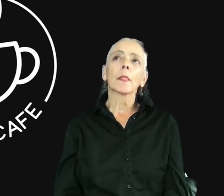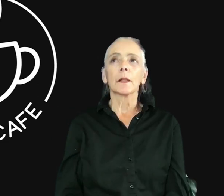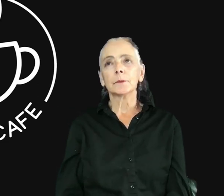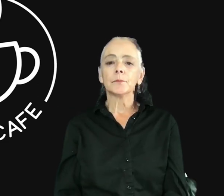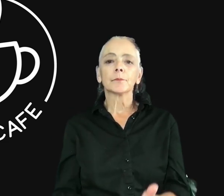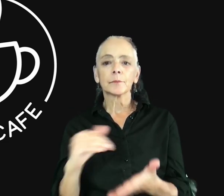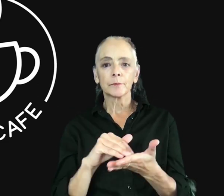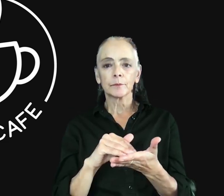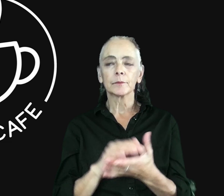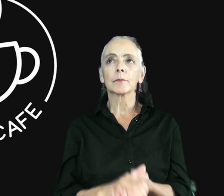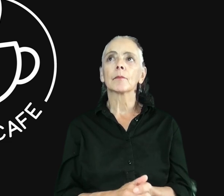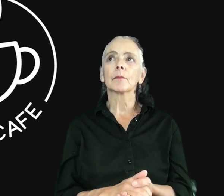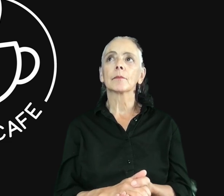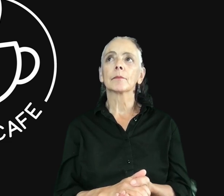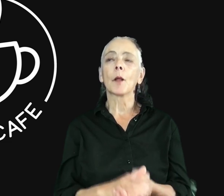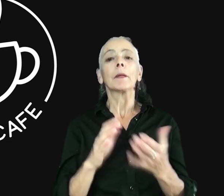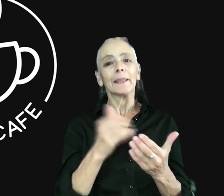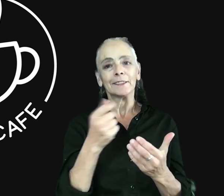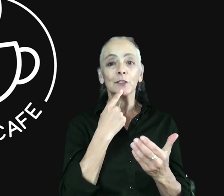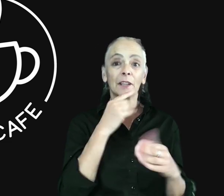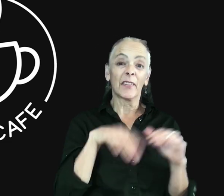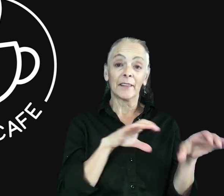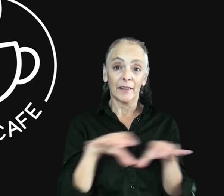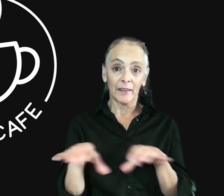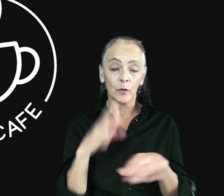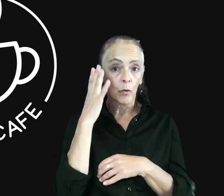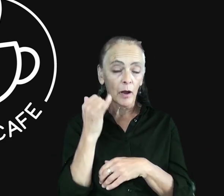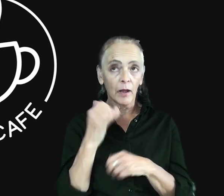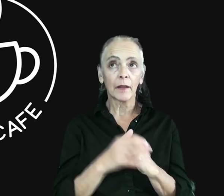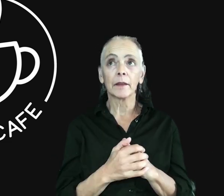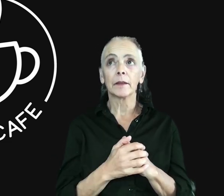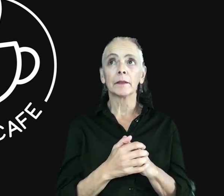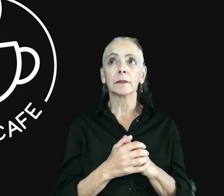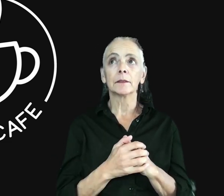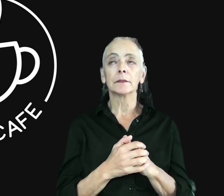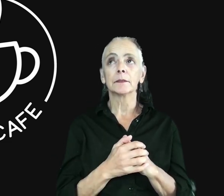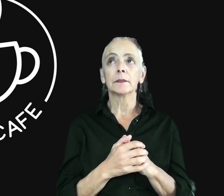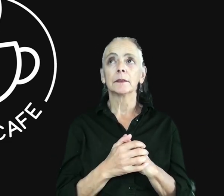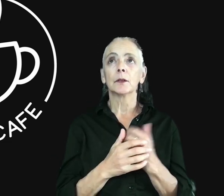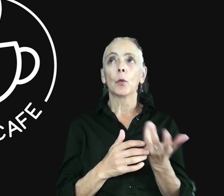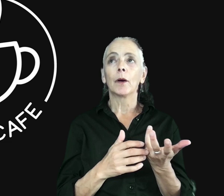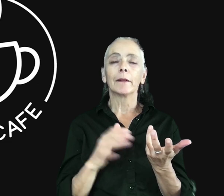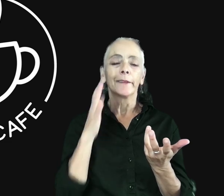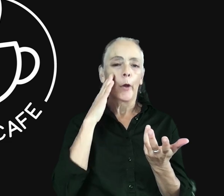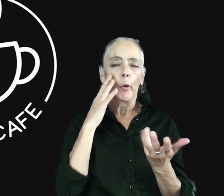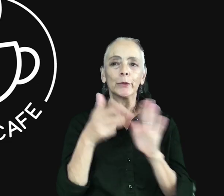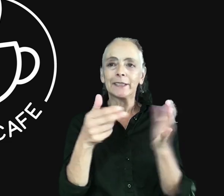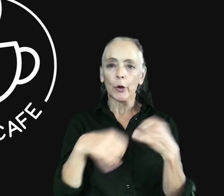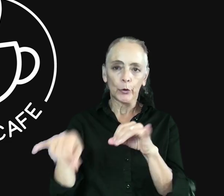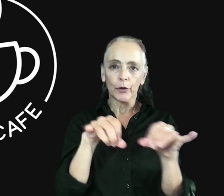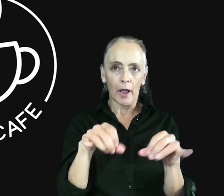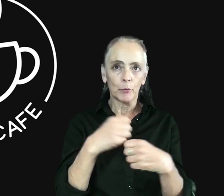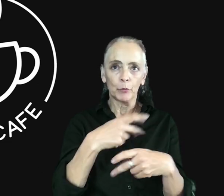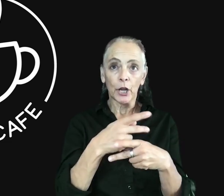it's it's it's it's a it's easier said than done because it's also uh some kind of widely spread stereotype on the productions that this is